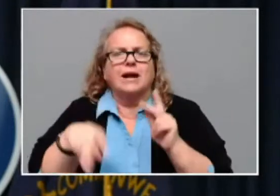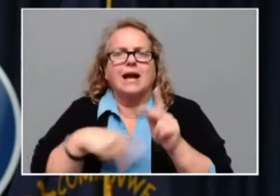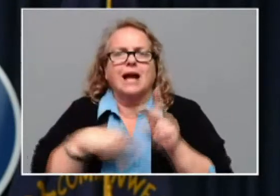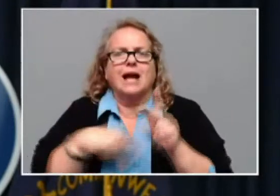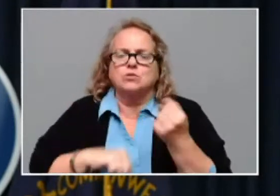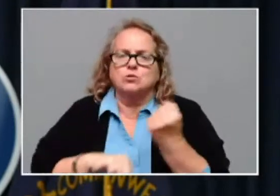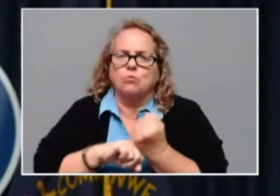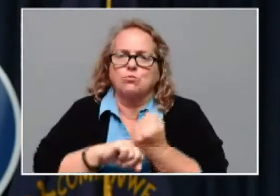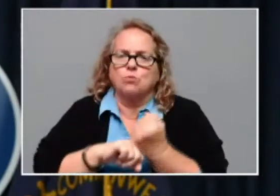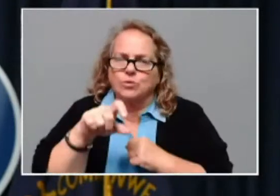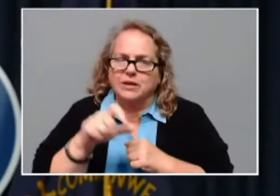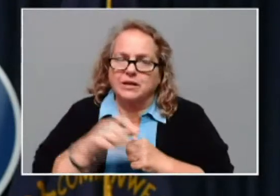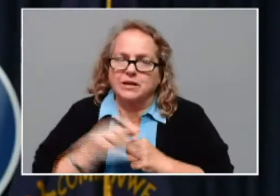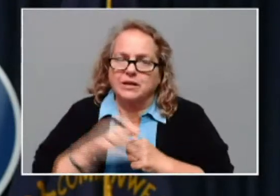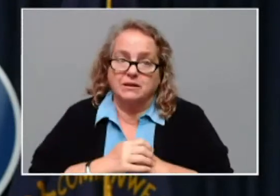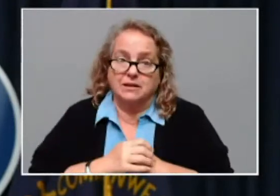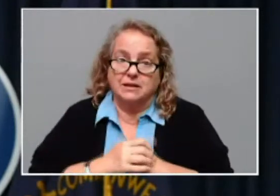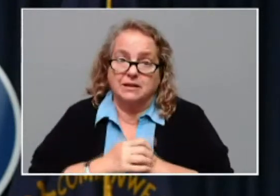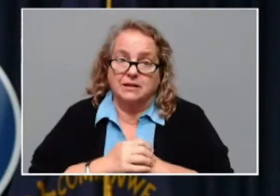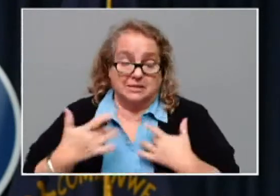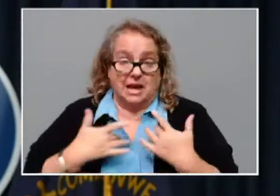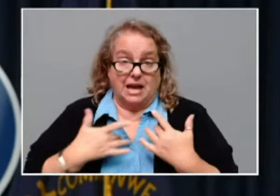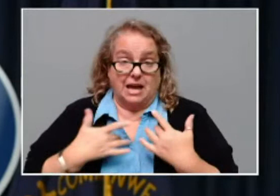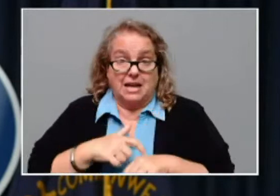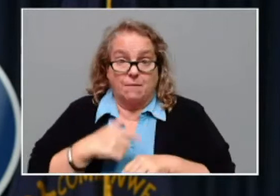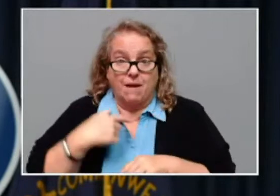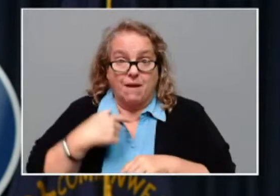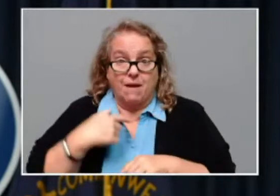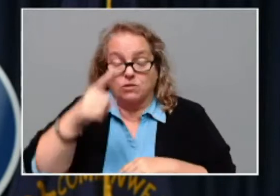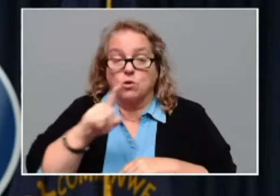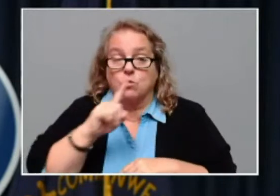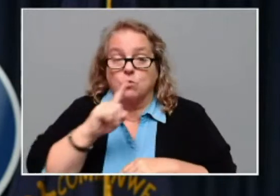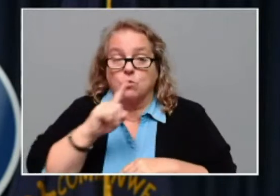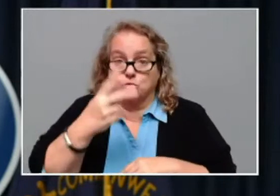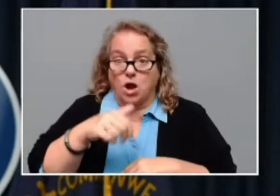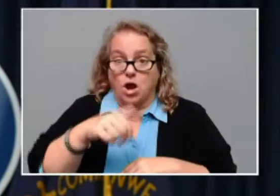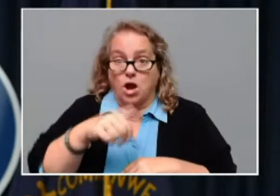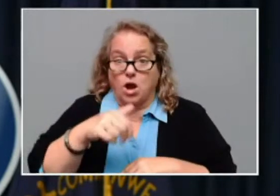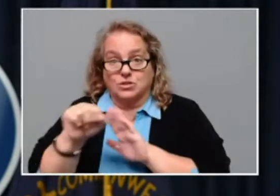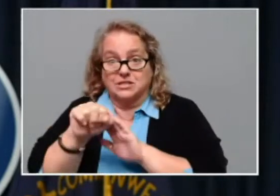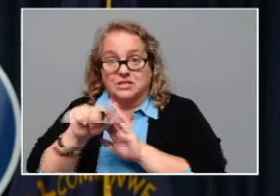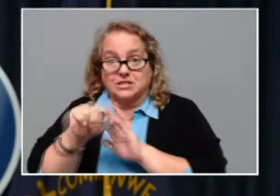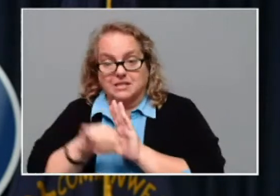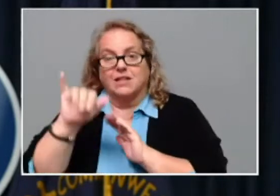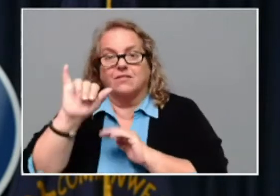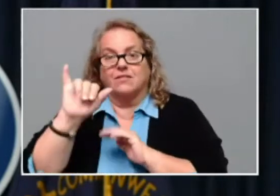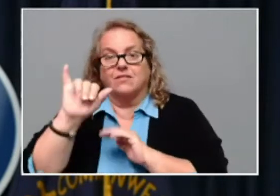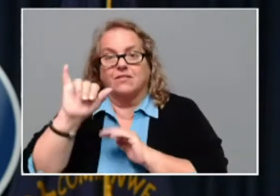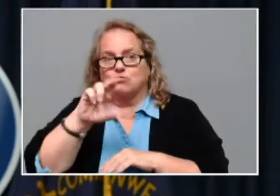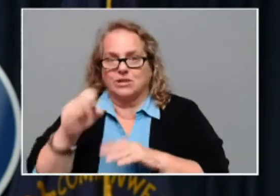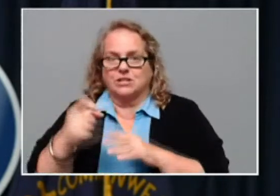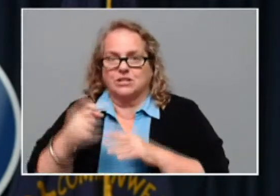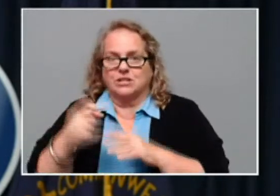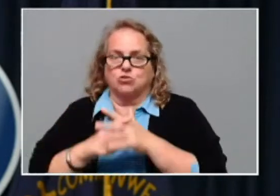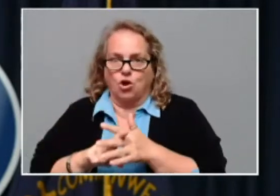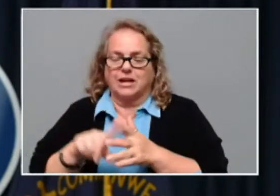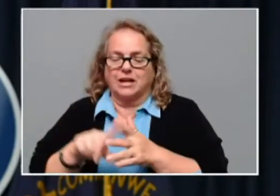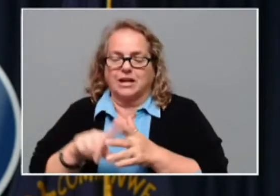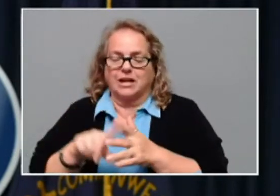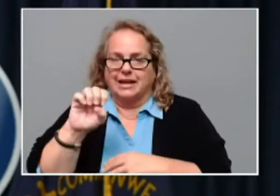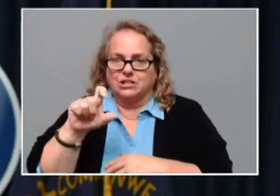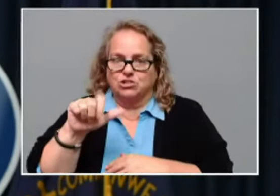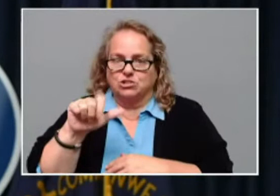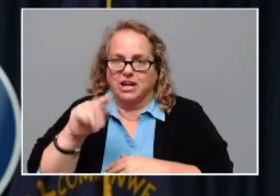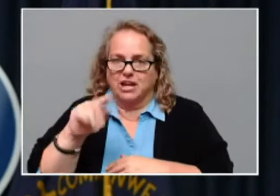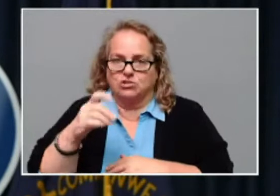time. I think there were at least 2 other states who relaunched exchanges that were announced today. Thank you to